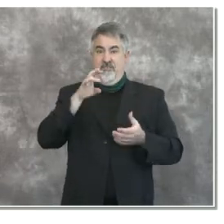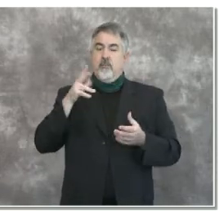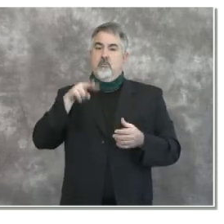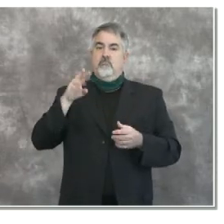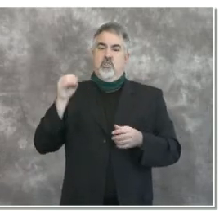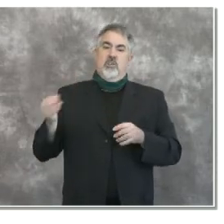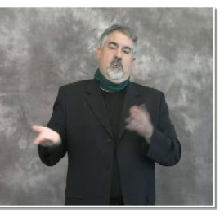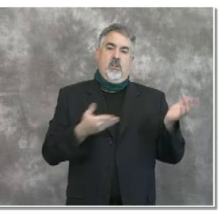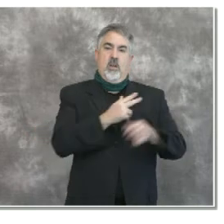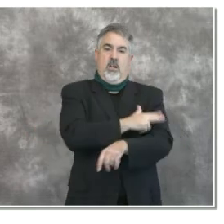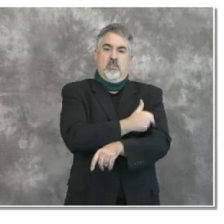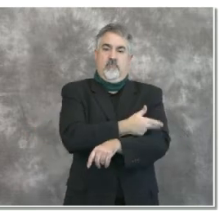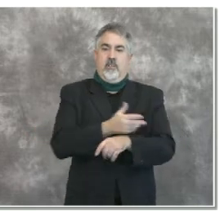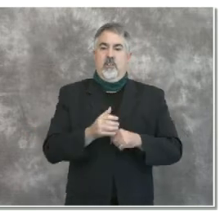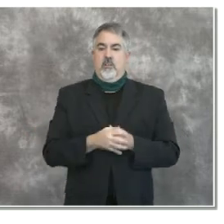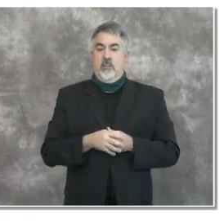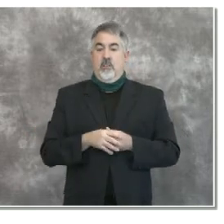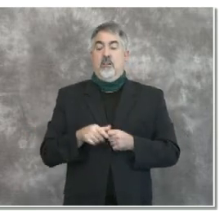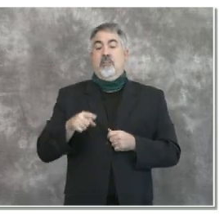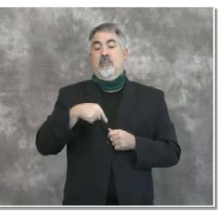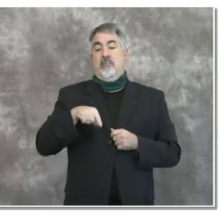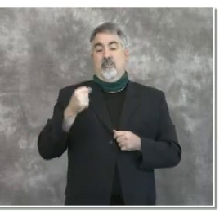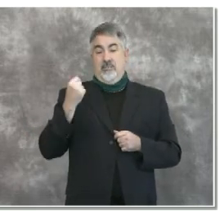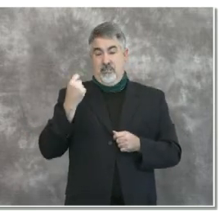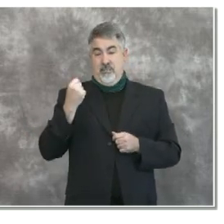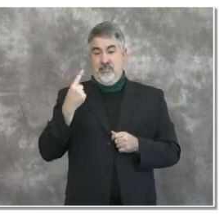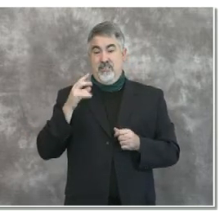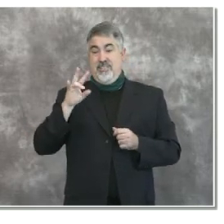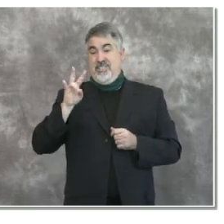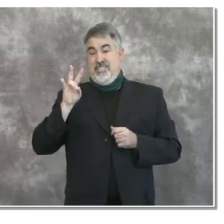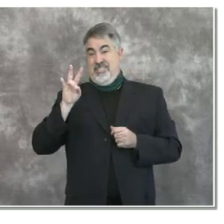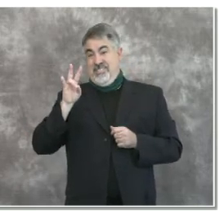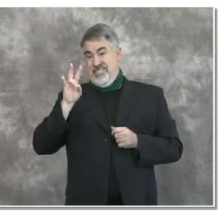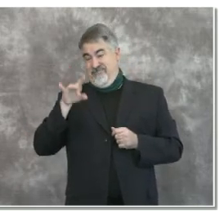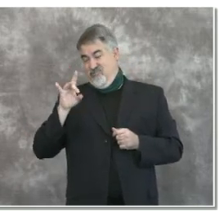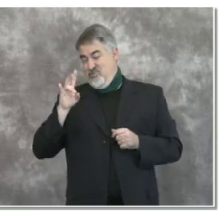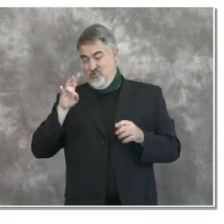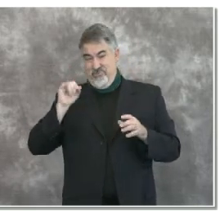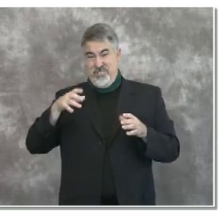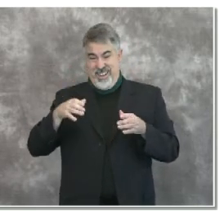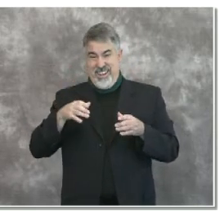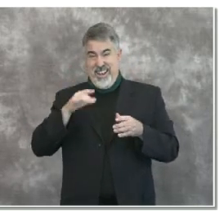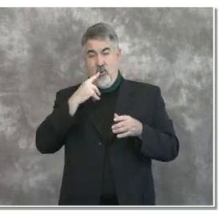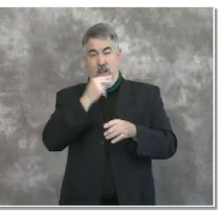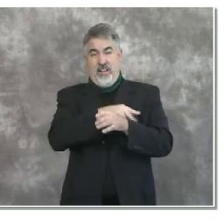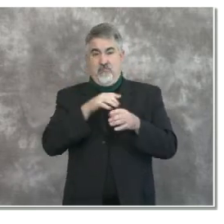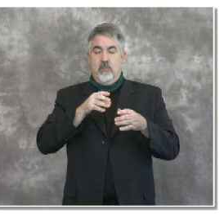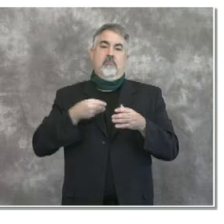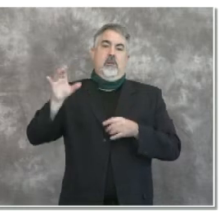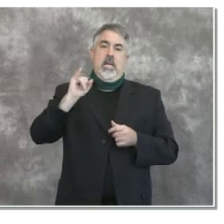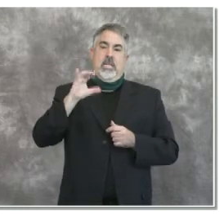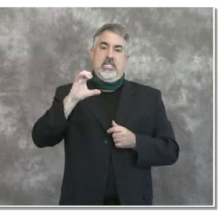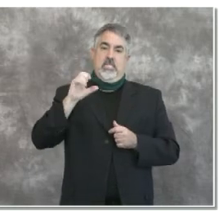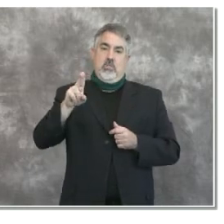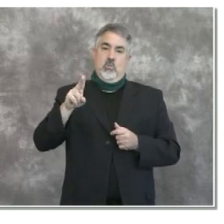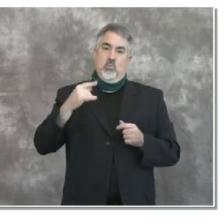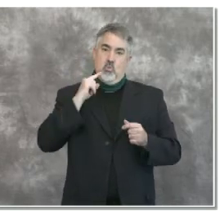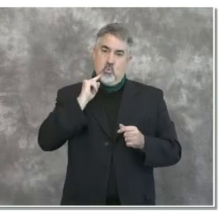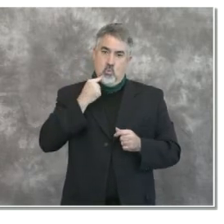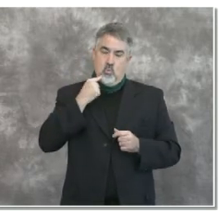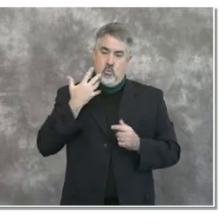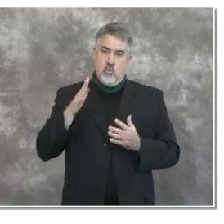7% of the total, have been admitted to the ICU. This number is 32% of the total number of those